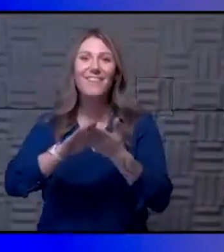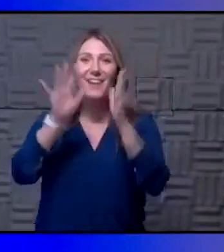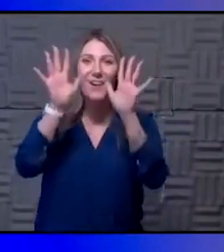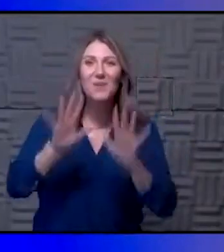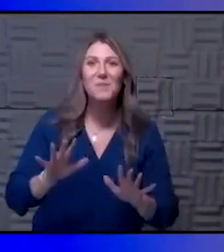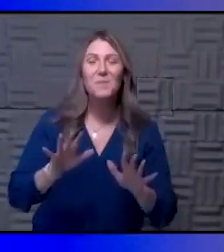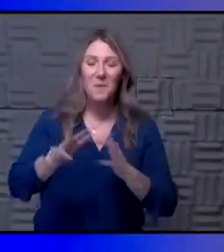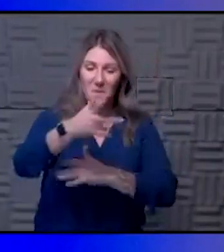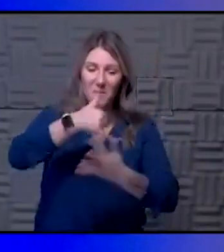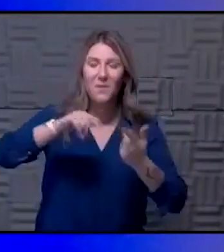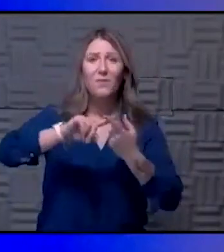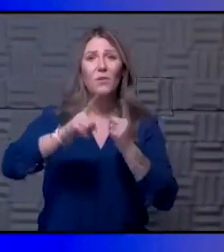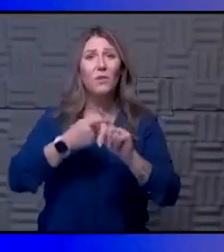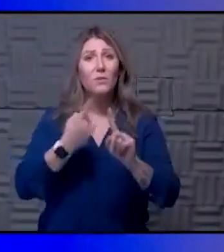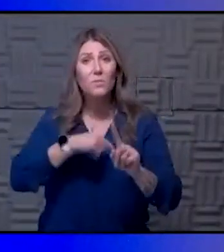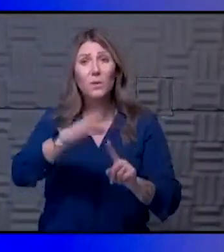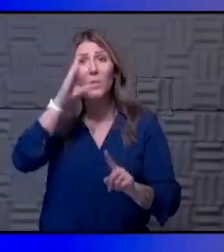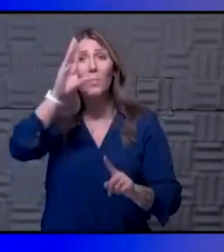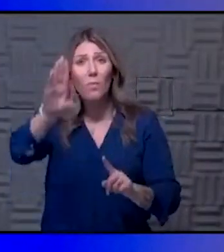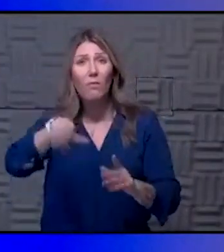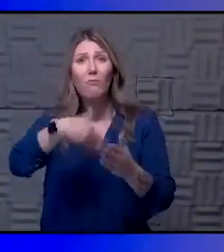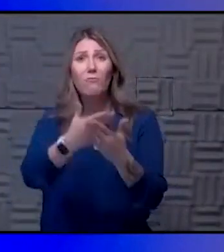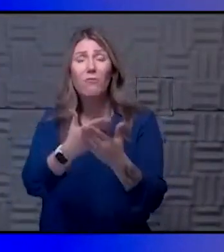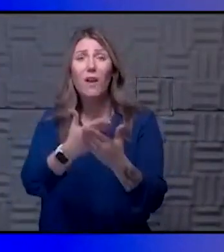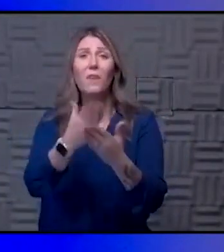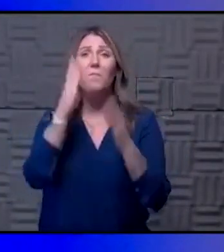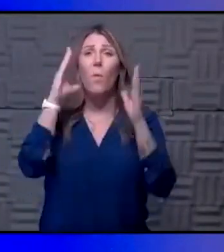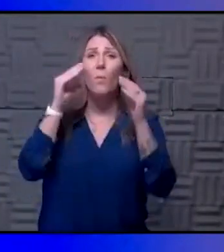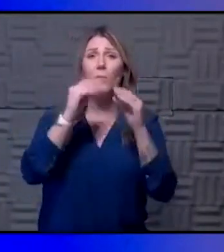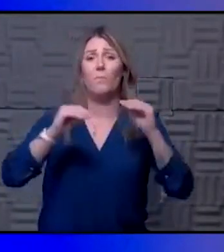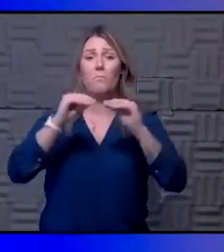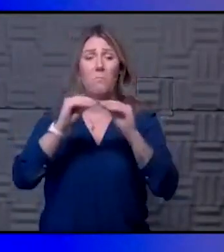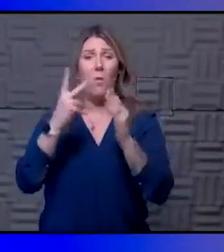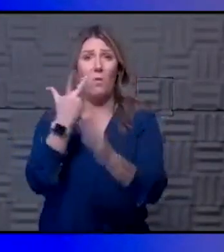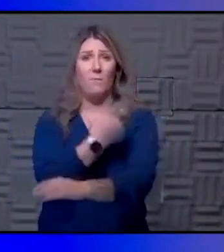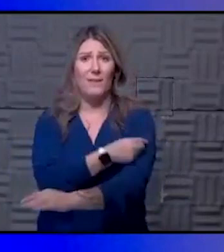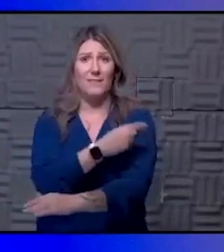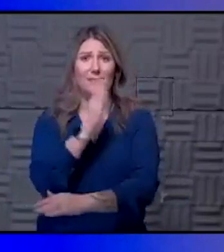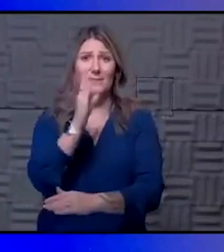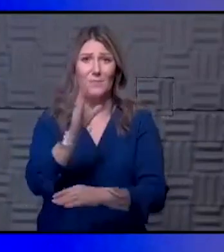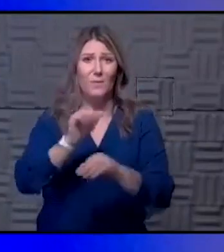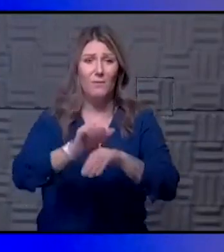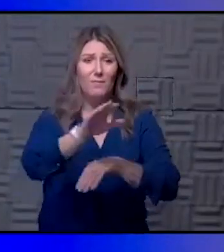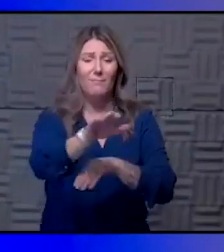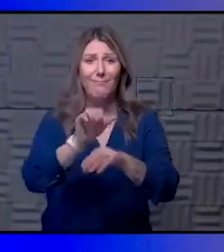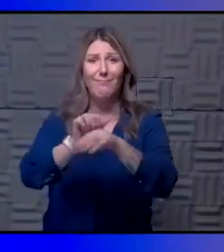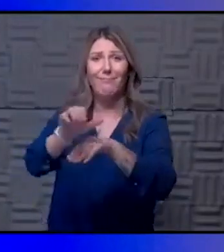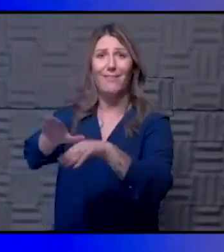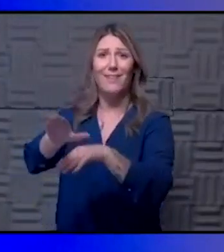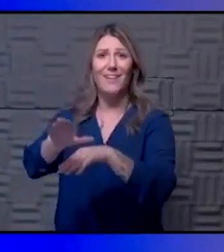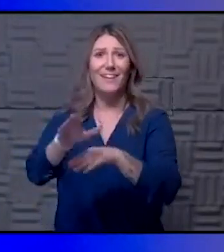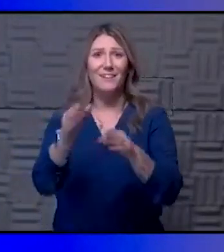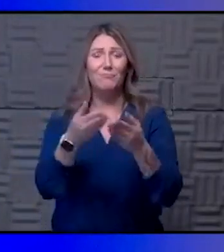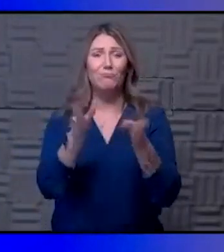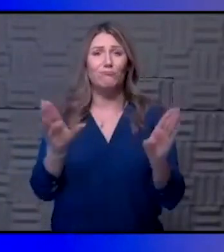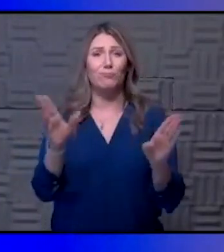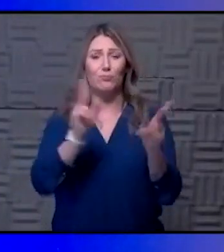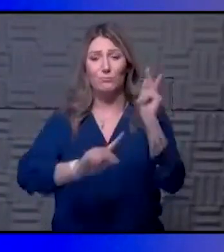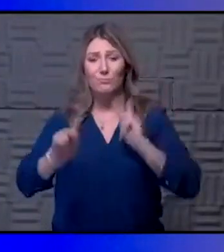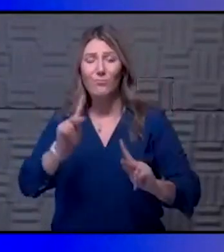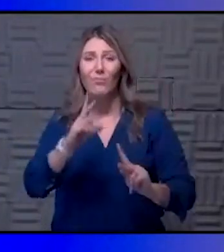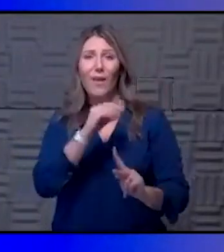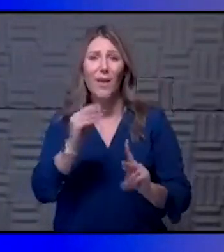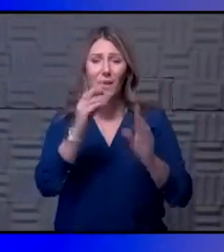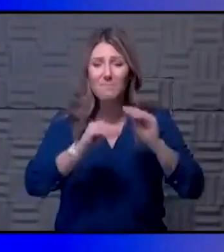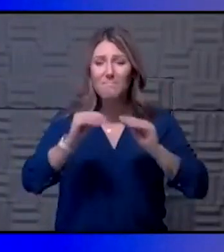with friends. We will be there. Hopefully, more vaccinations will continue to hit the general population,